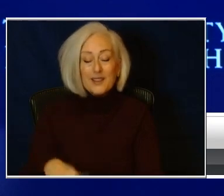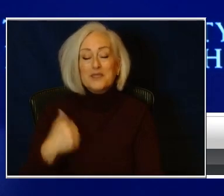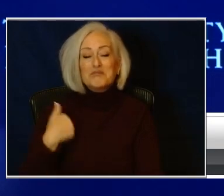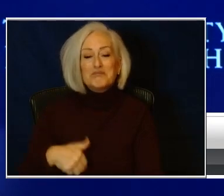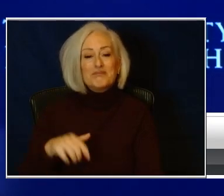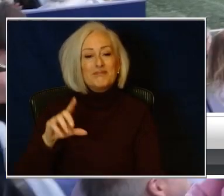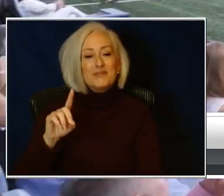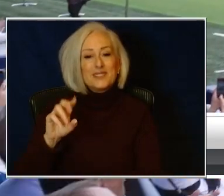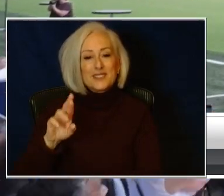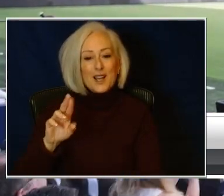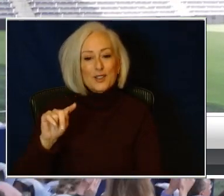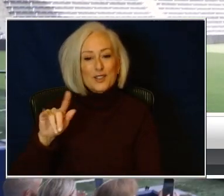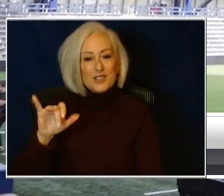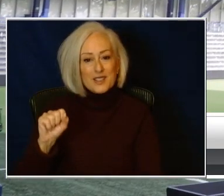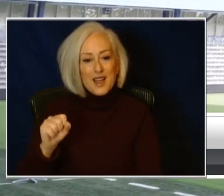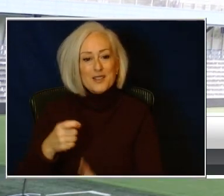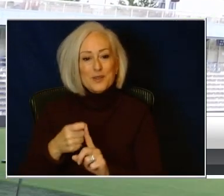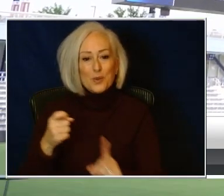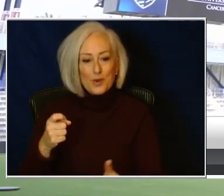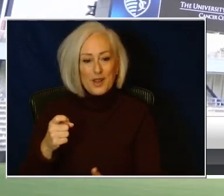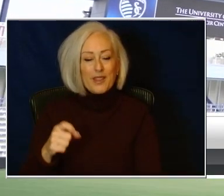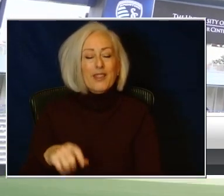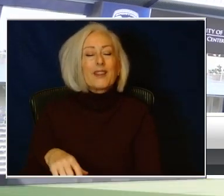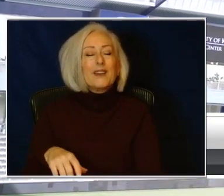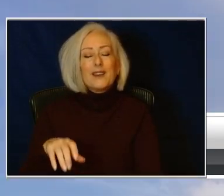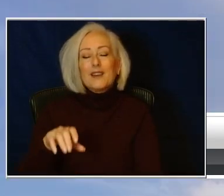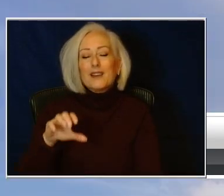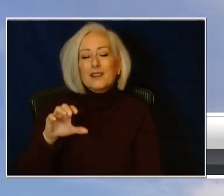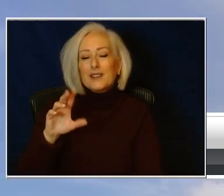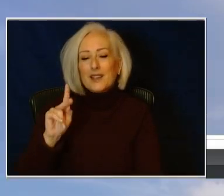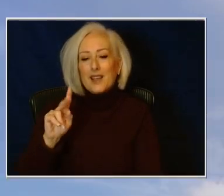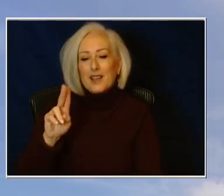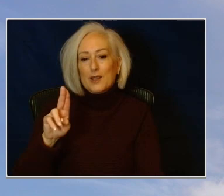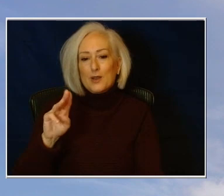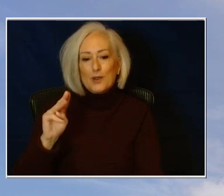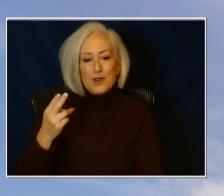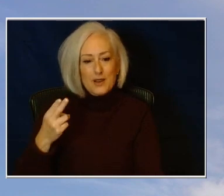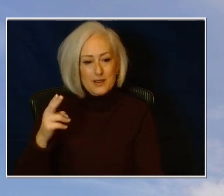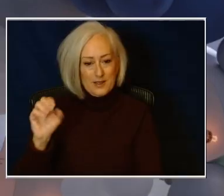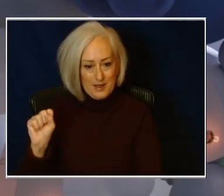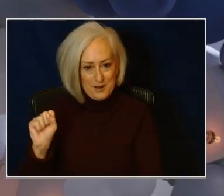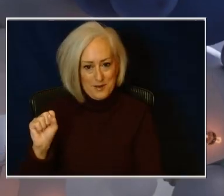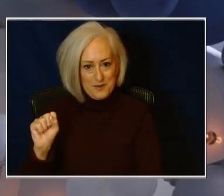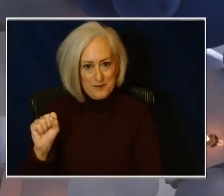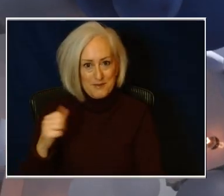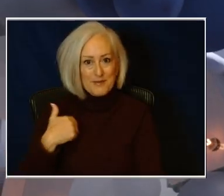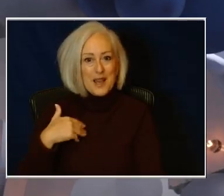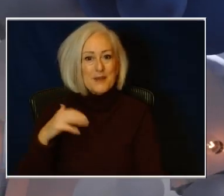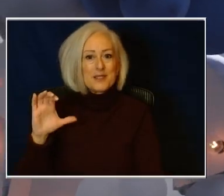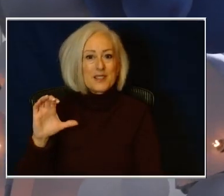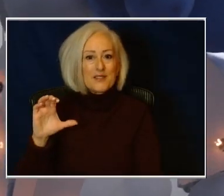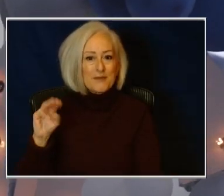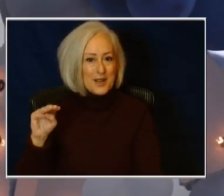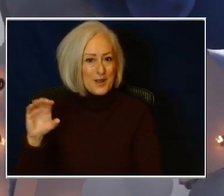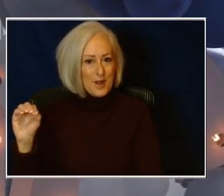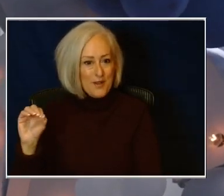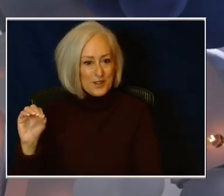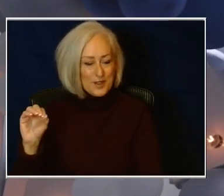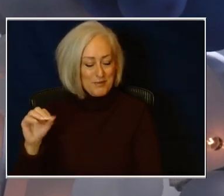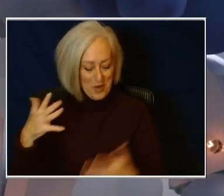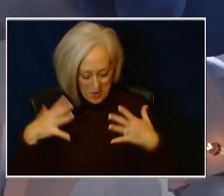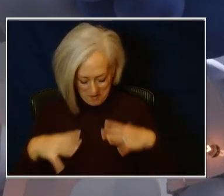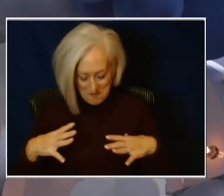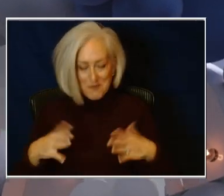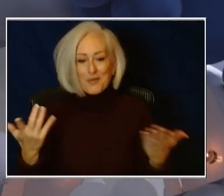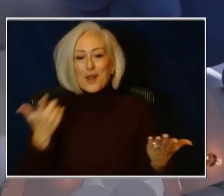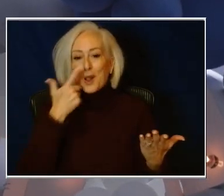System, and we came dressed appropriately for Christmas today. Pretty good look, I think. Hey, it's been nearly 6 months since the